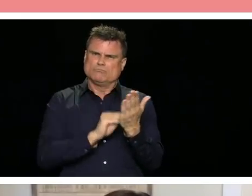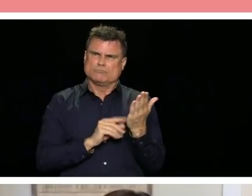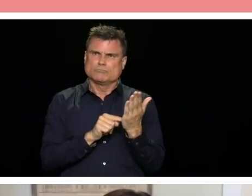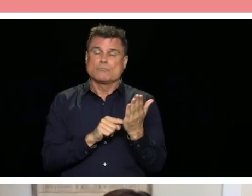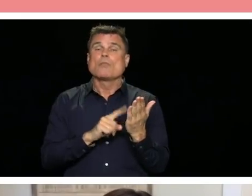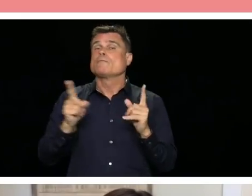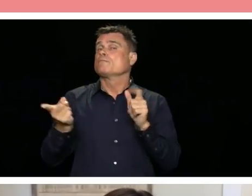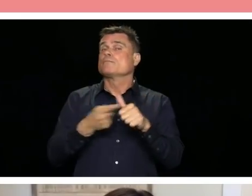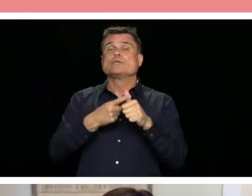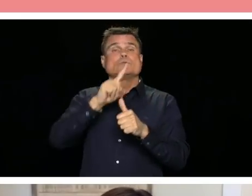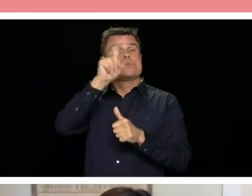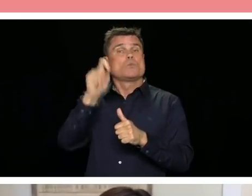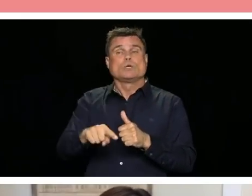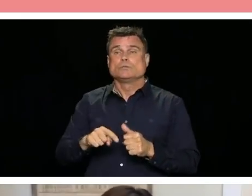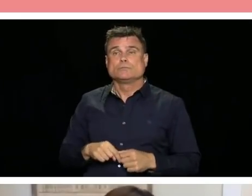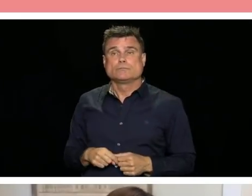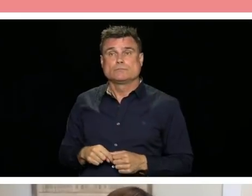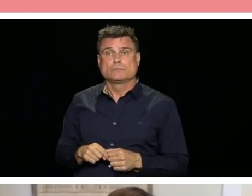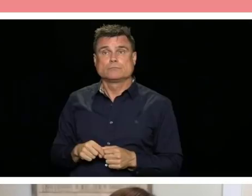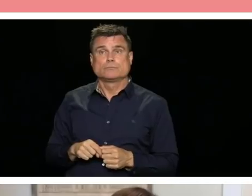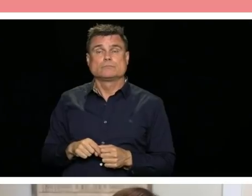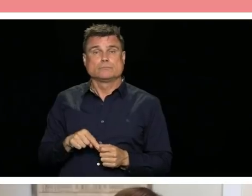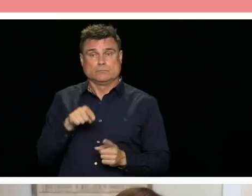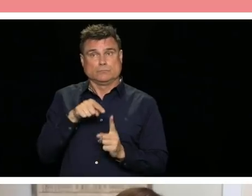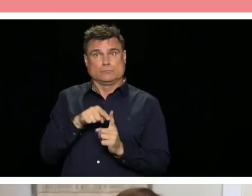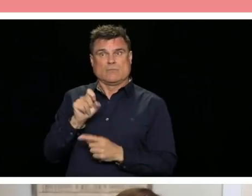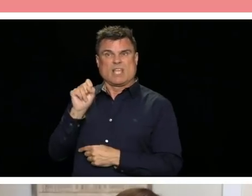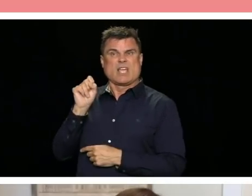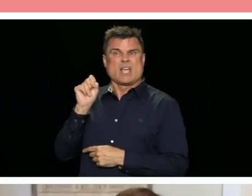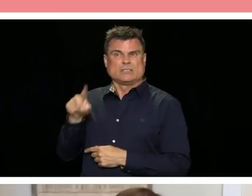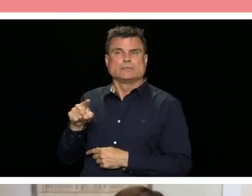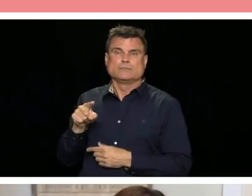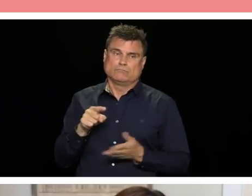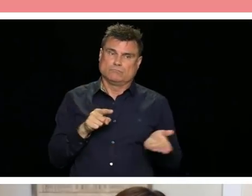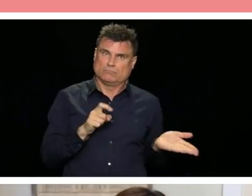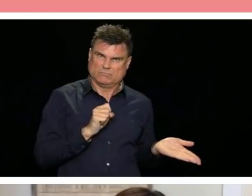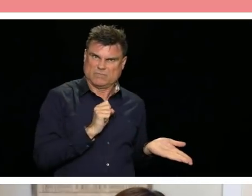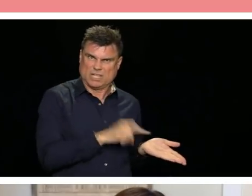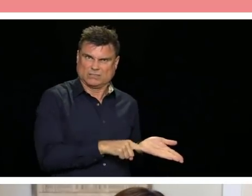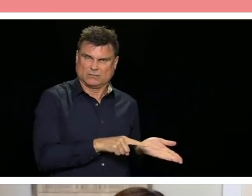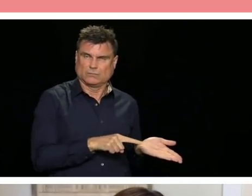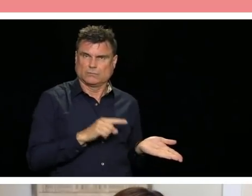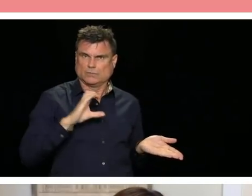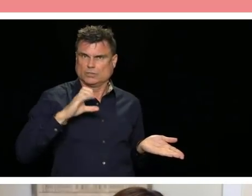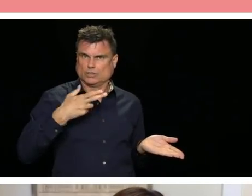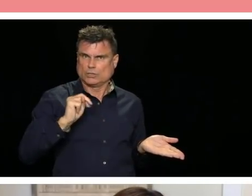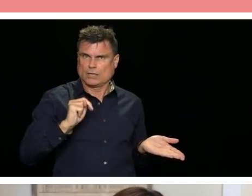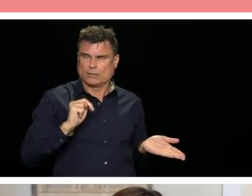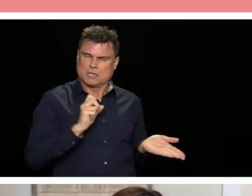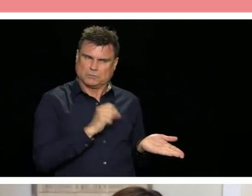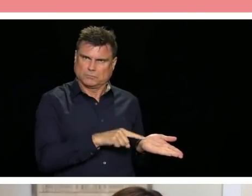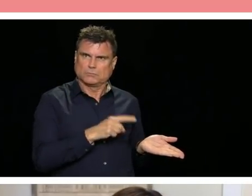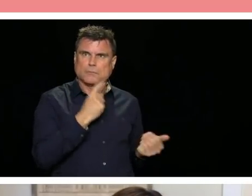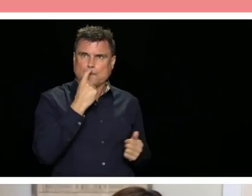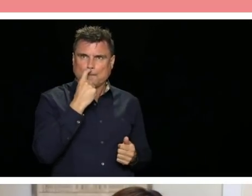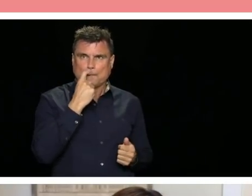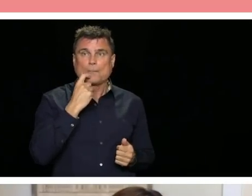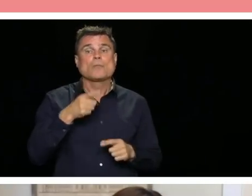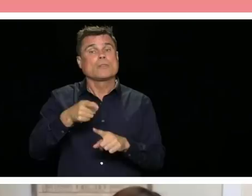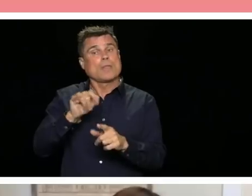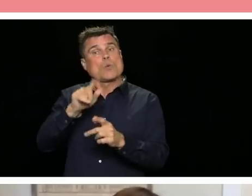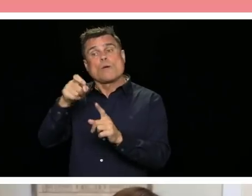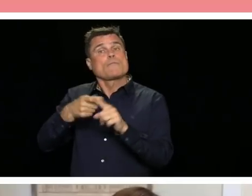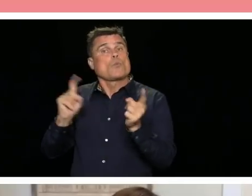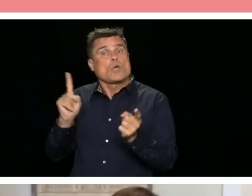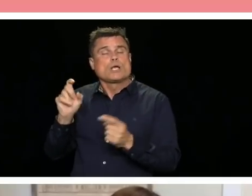Chen, and this question comes from Bubin from Surrey. How will I ever be comfortable